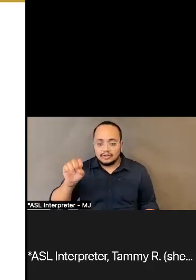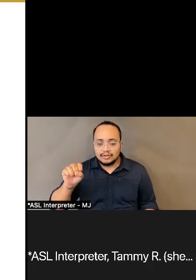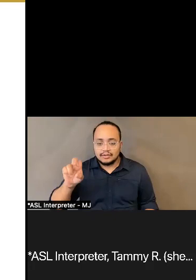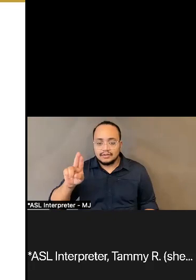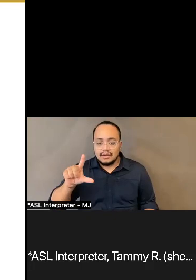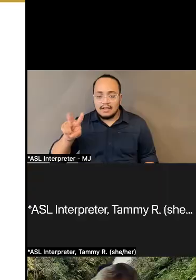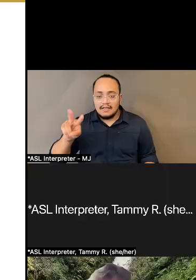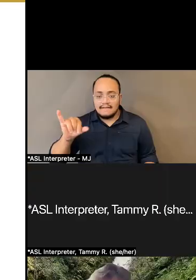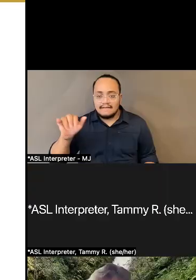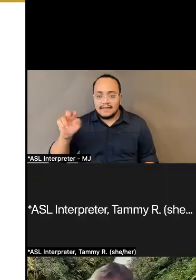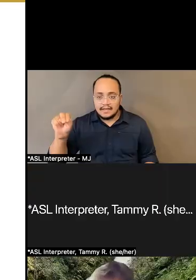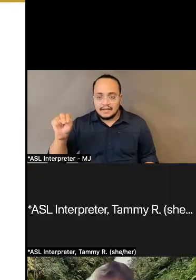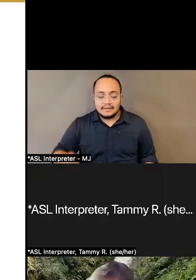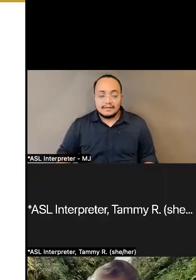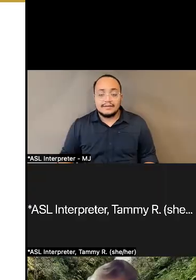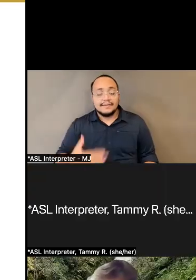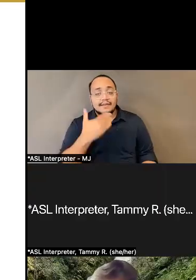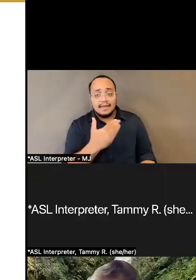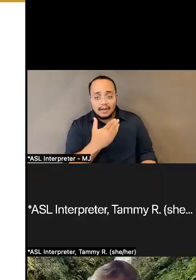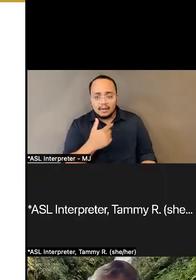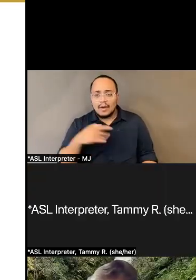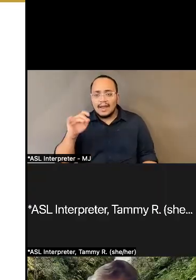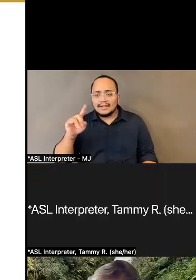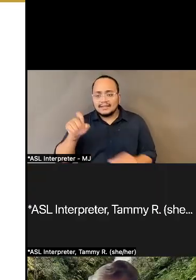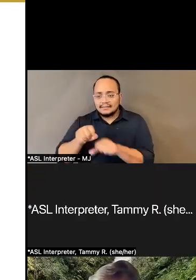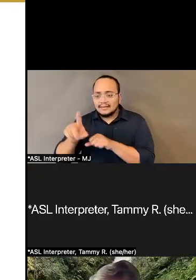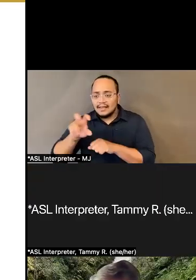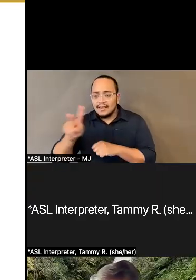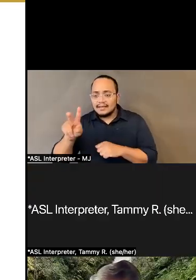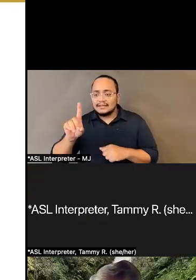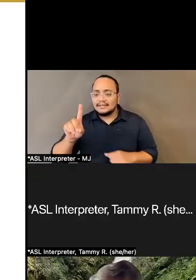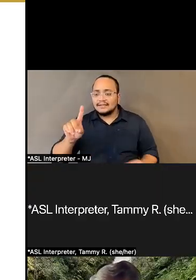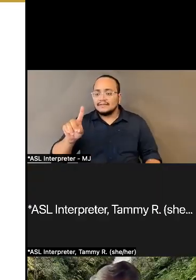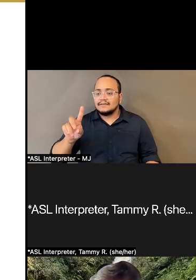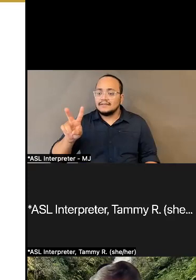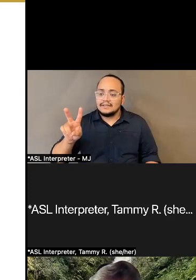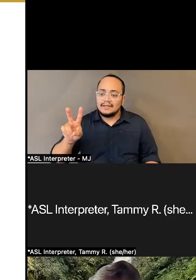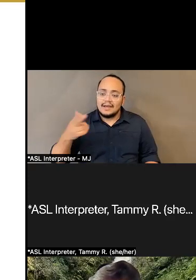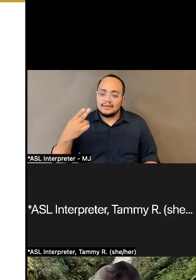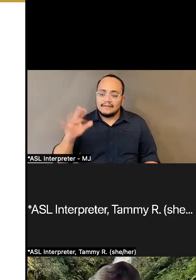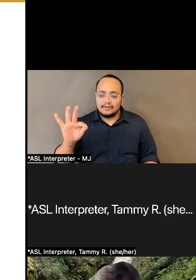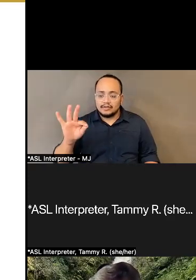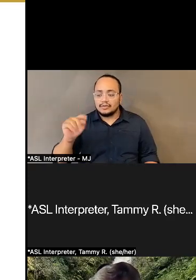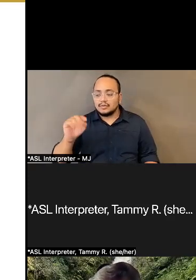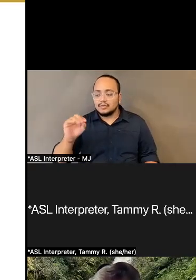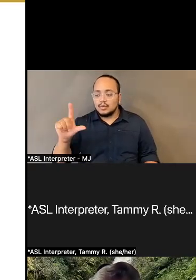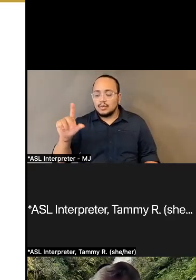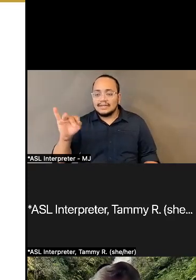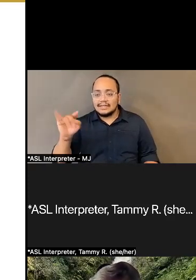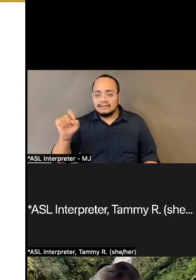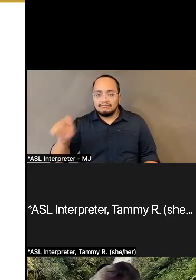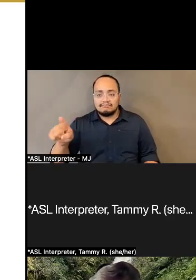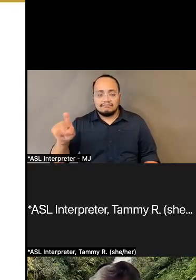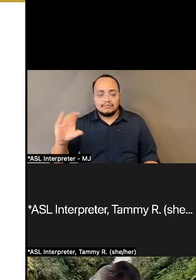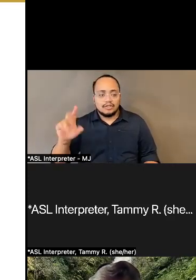Thank you. And I did put the link to the DV Housing First Toolkit in the chat.